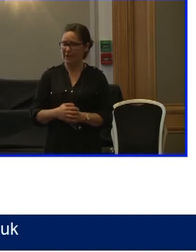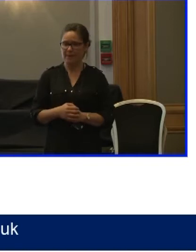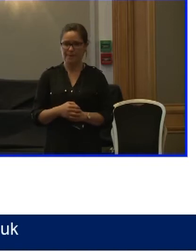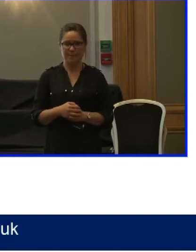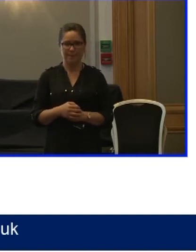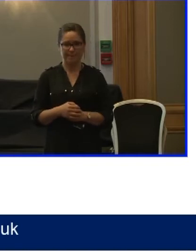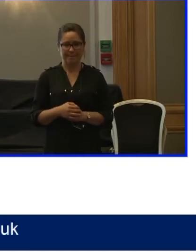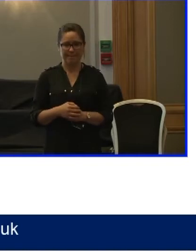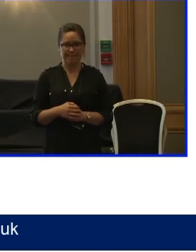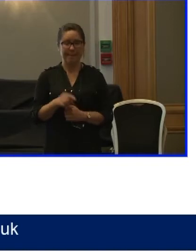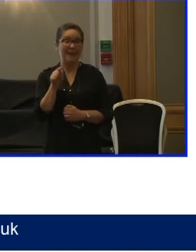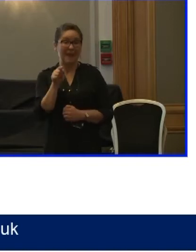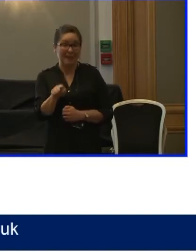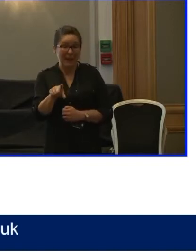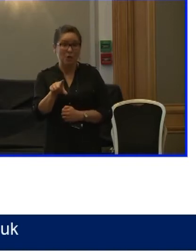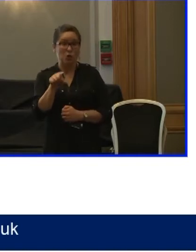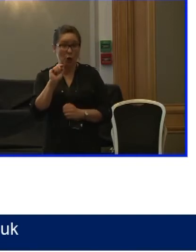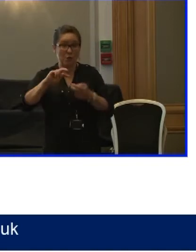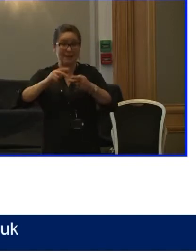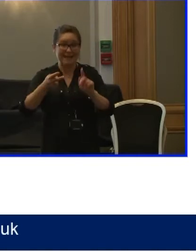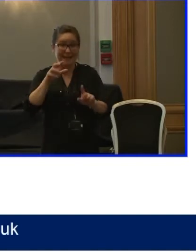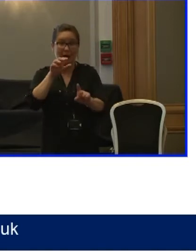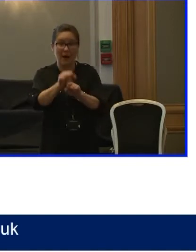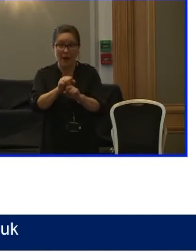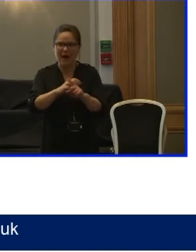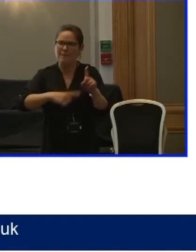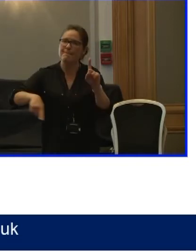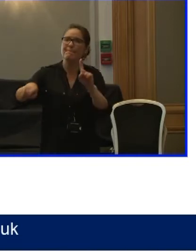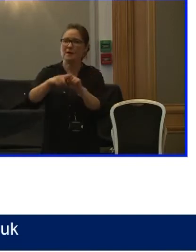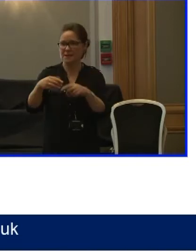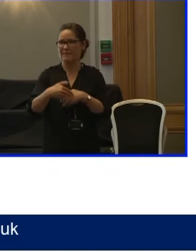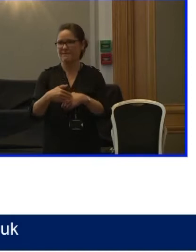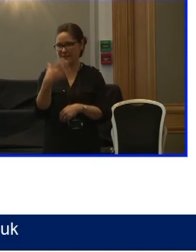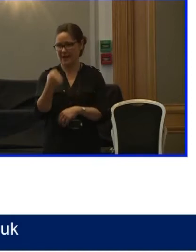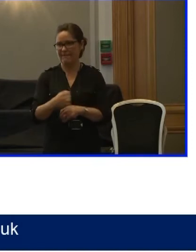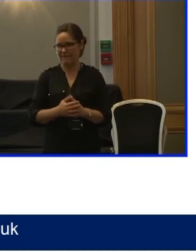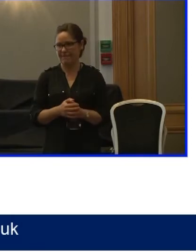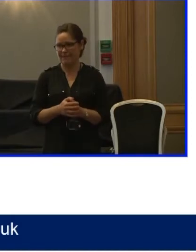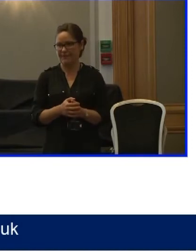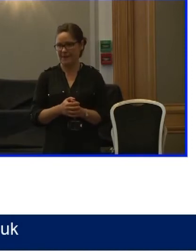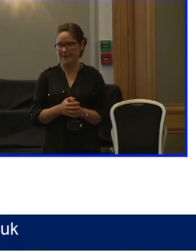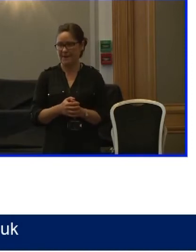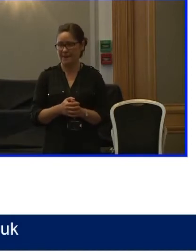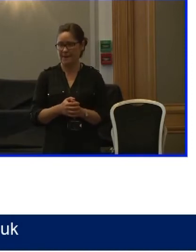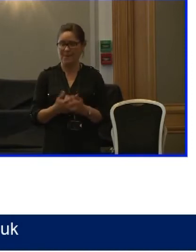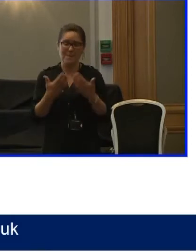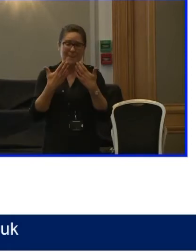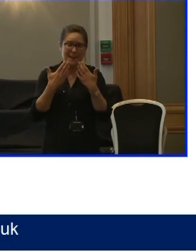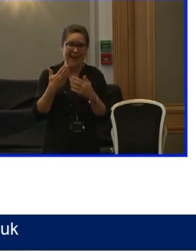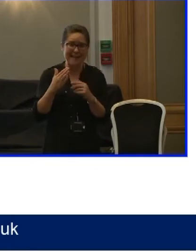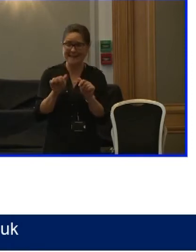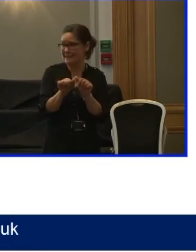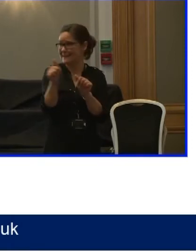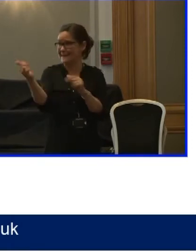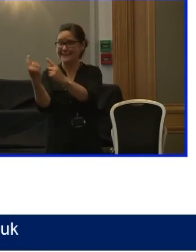and having a positive impact on their diagnosis journey. Please visit our stand. There's lots of information